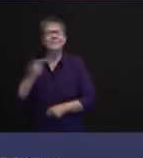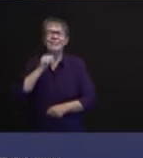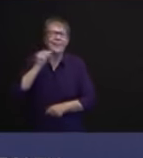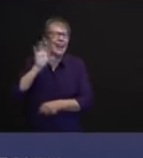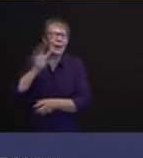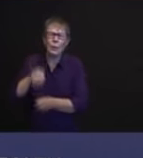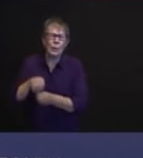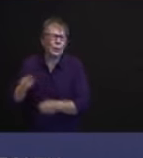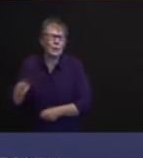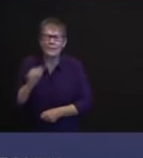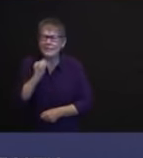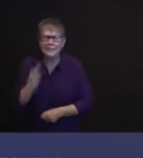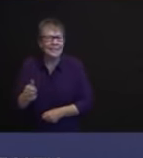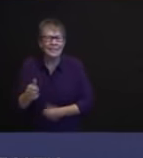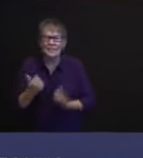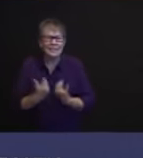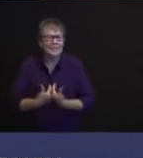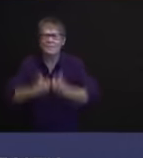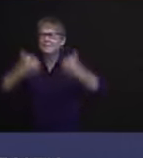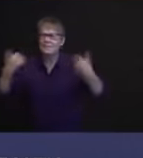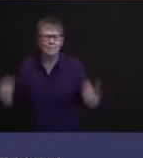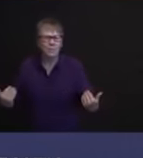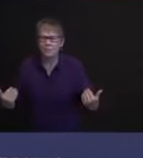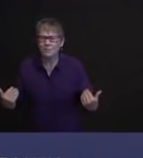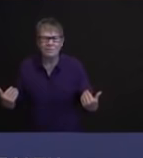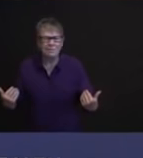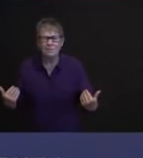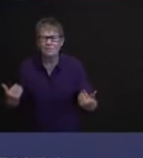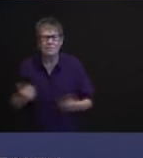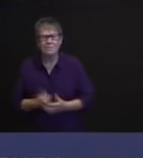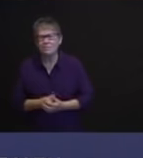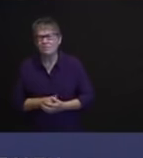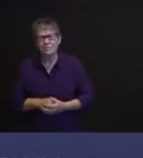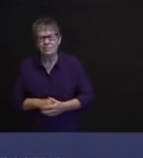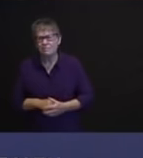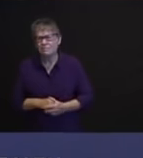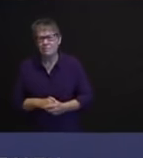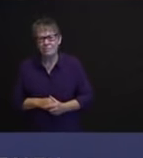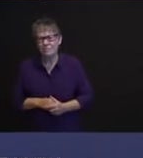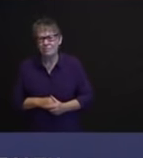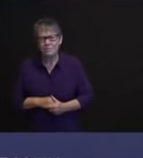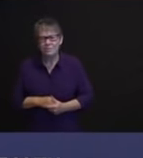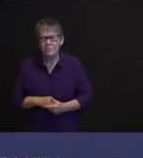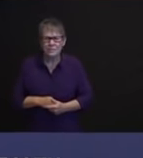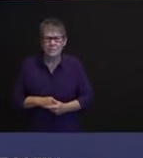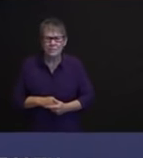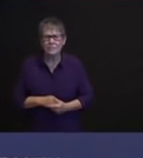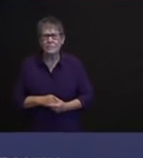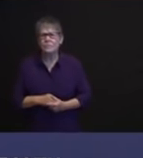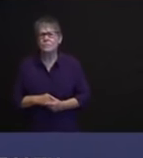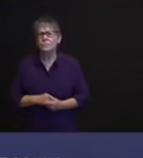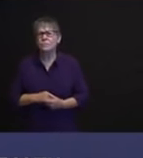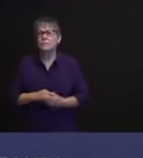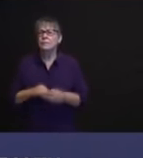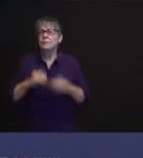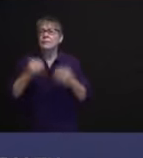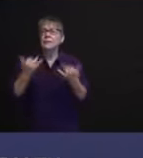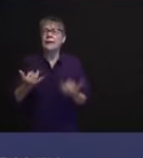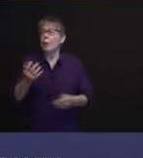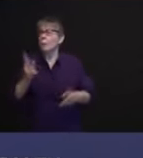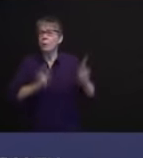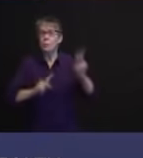Remember the numbers, and the numbers are going the wrong direction here, so this is not a forever and for always. We peaked on